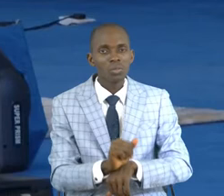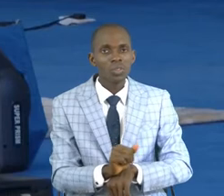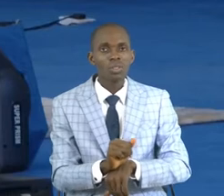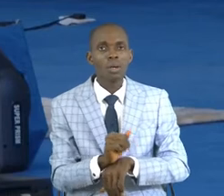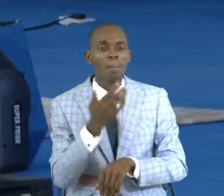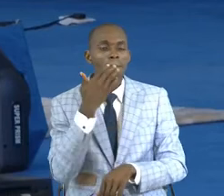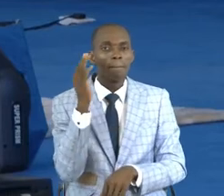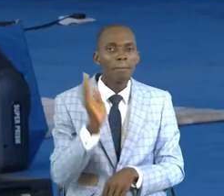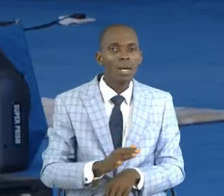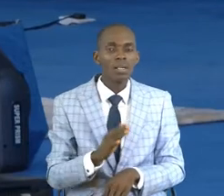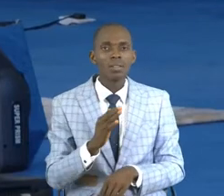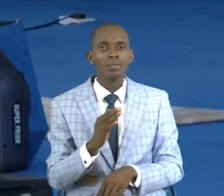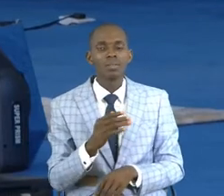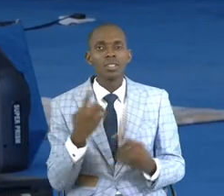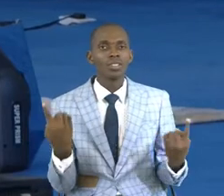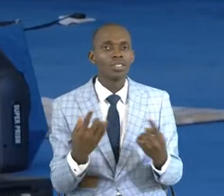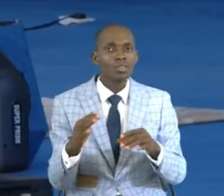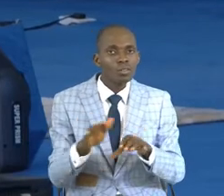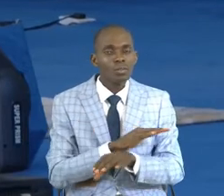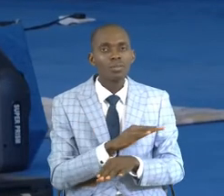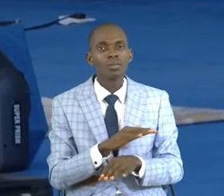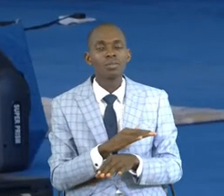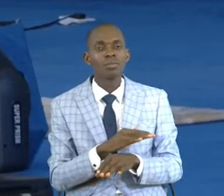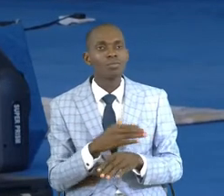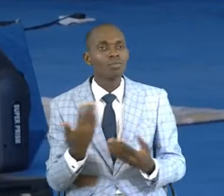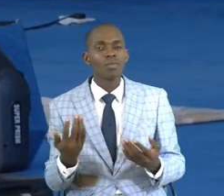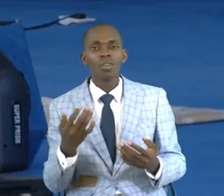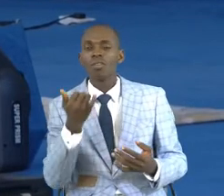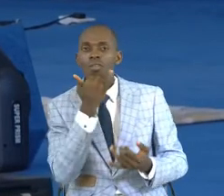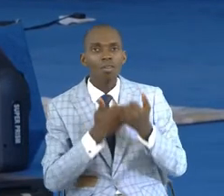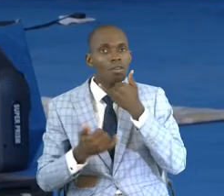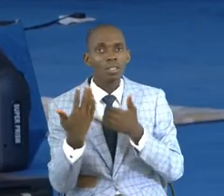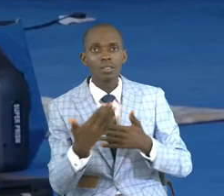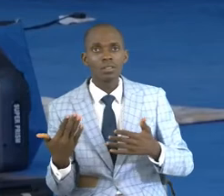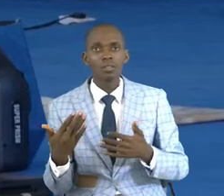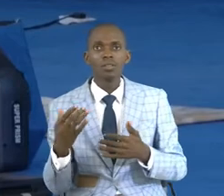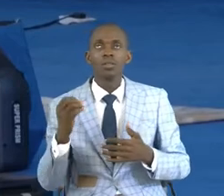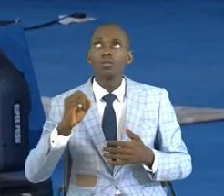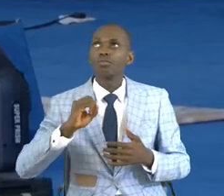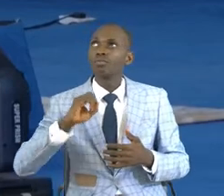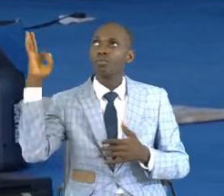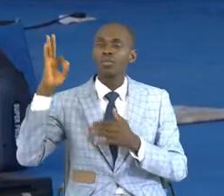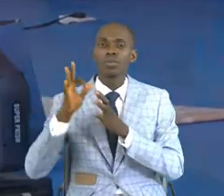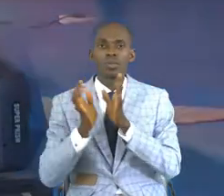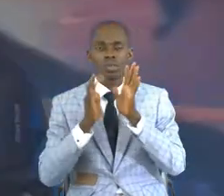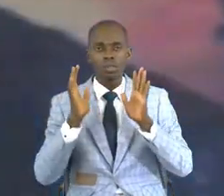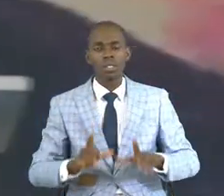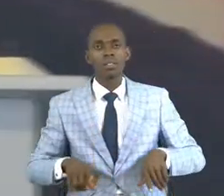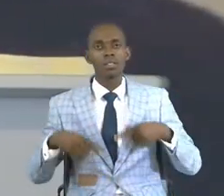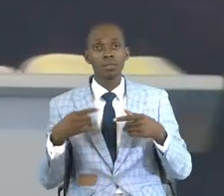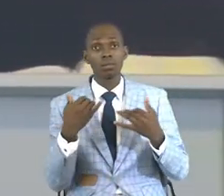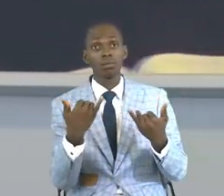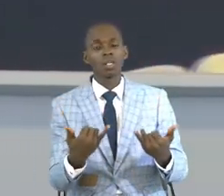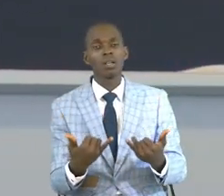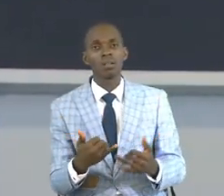evil, sinful, retaliatory thing, they switch off their Christianity. They say, now we must show